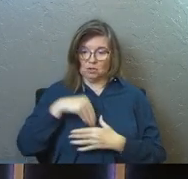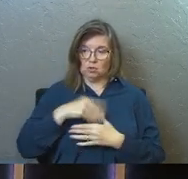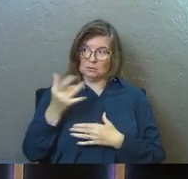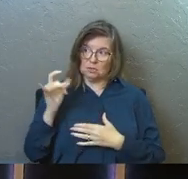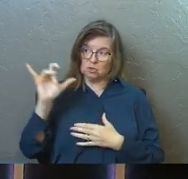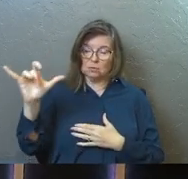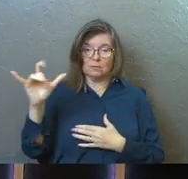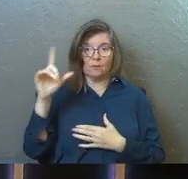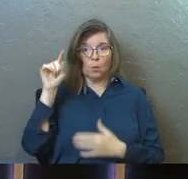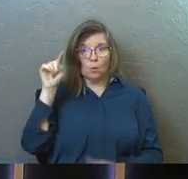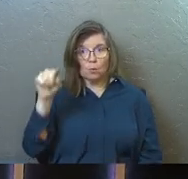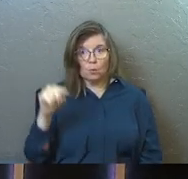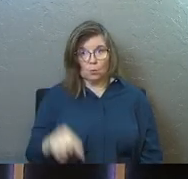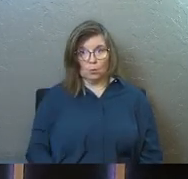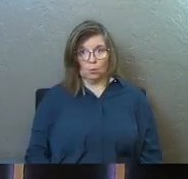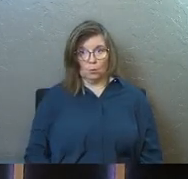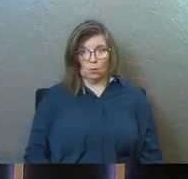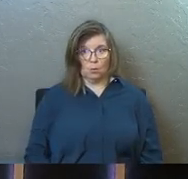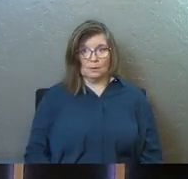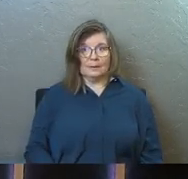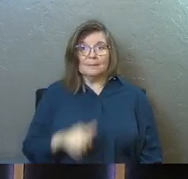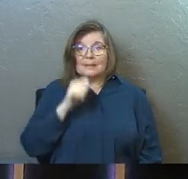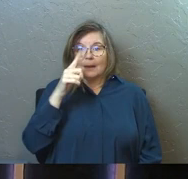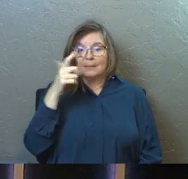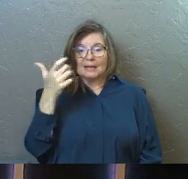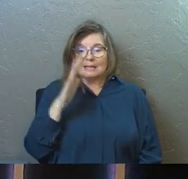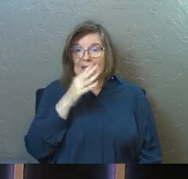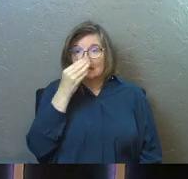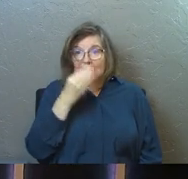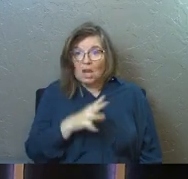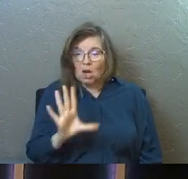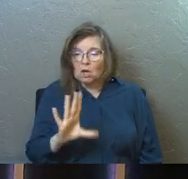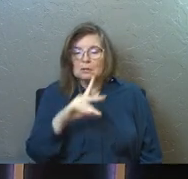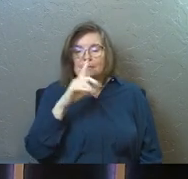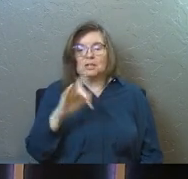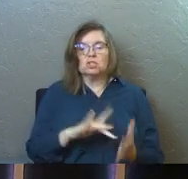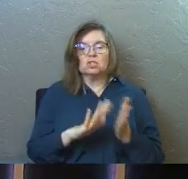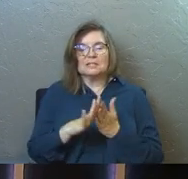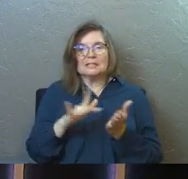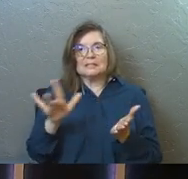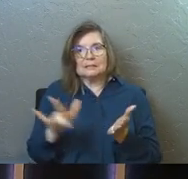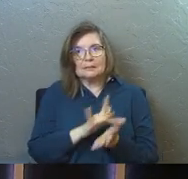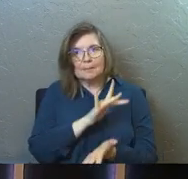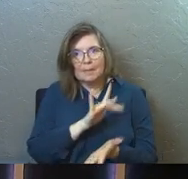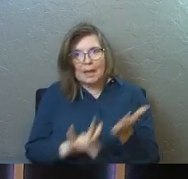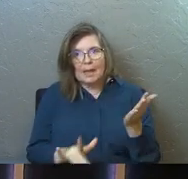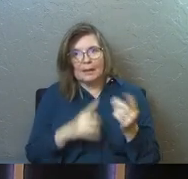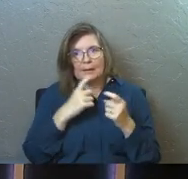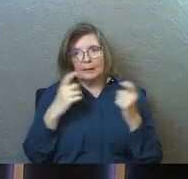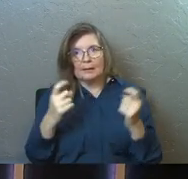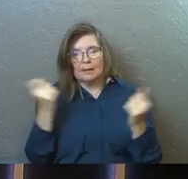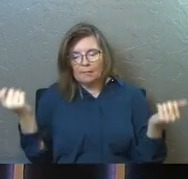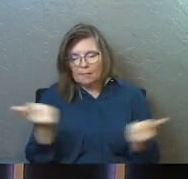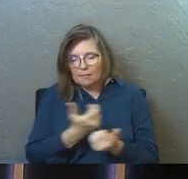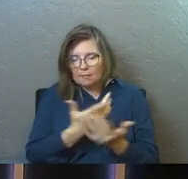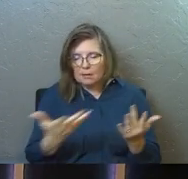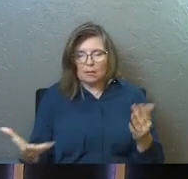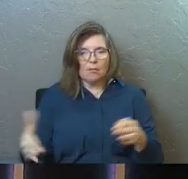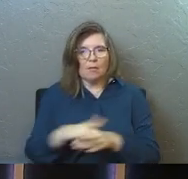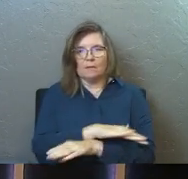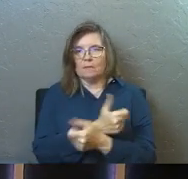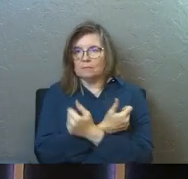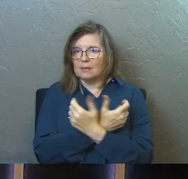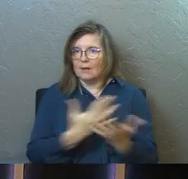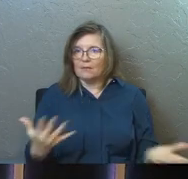eternal destiny for you. Amen. Right? It's not because God doesn't care. It's because Jesus paid. It's because